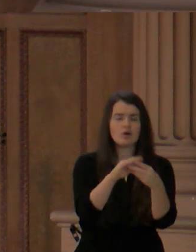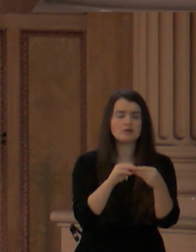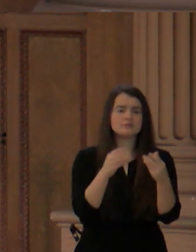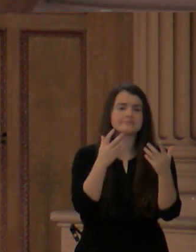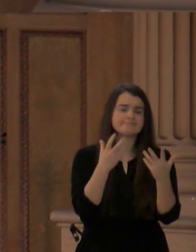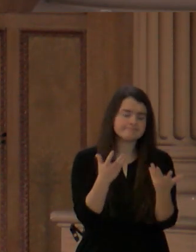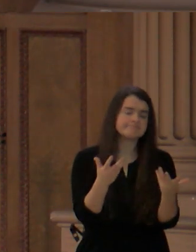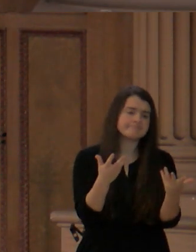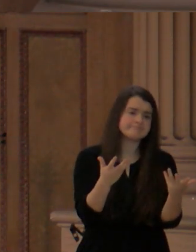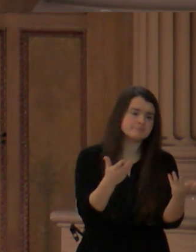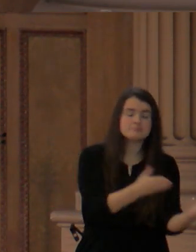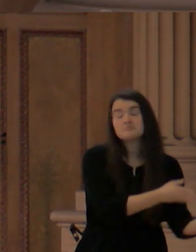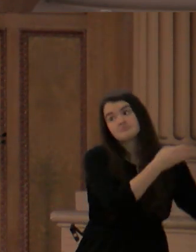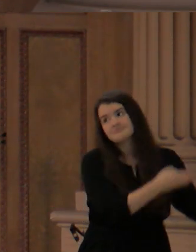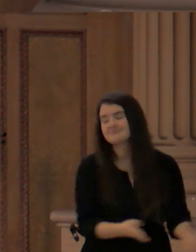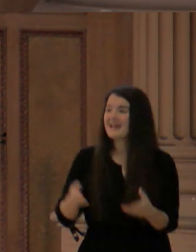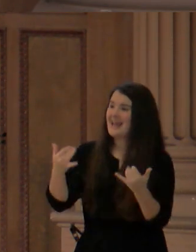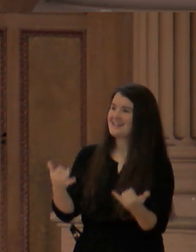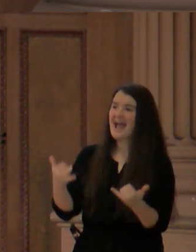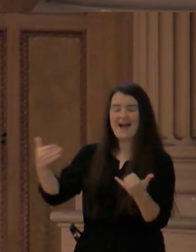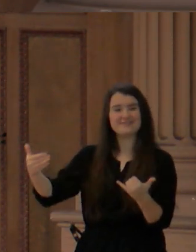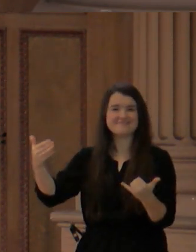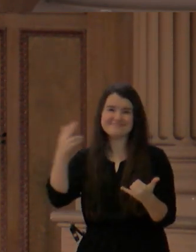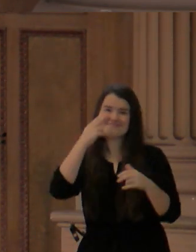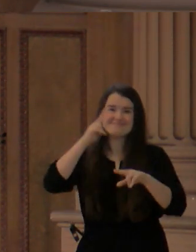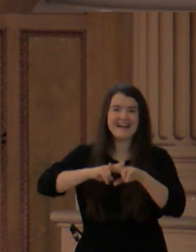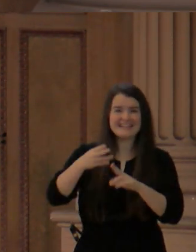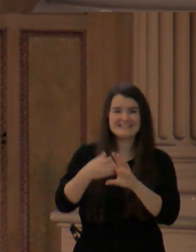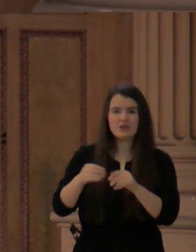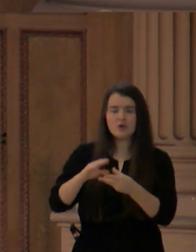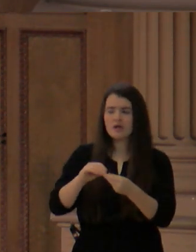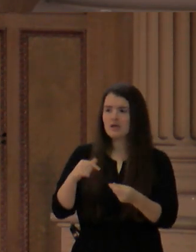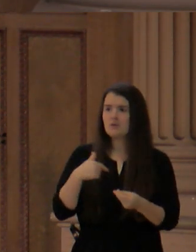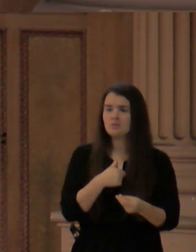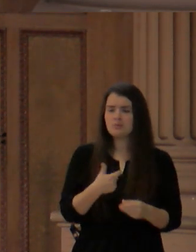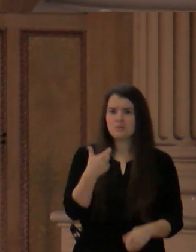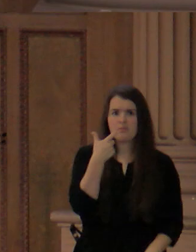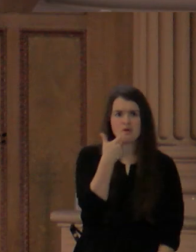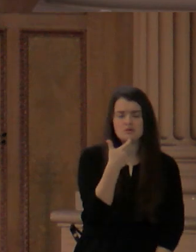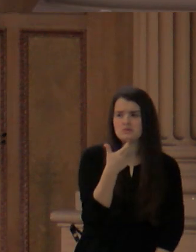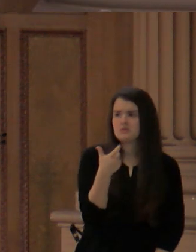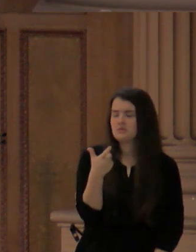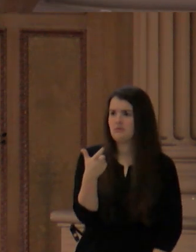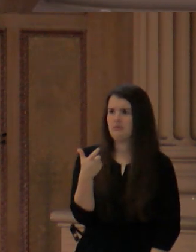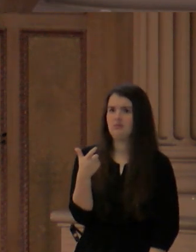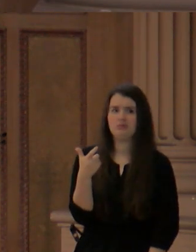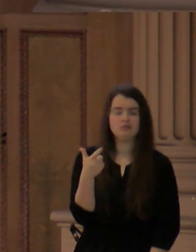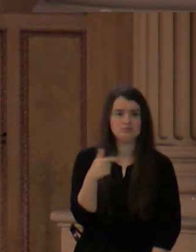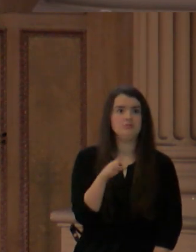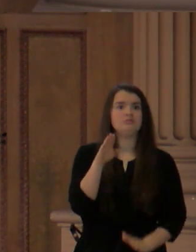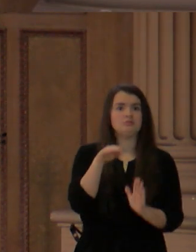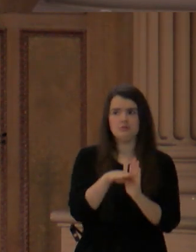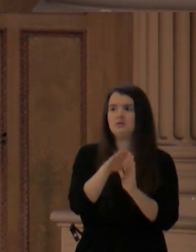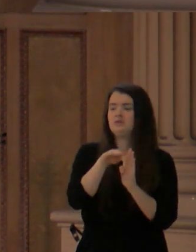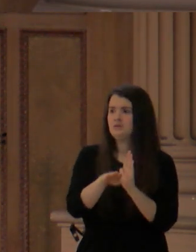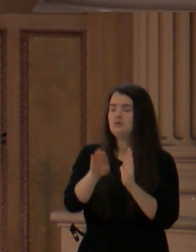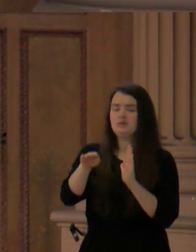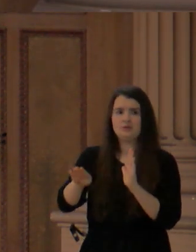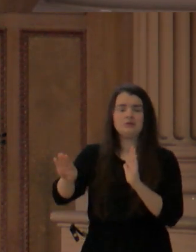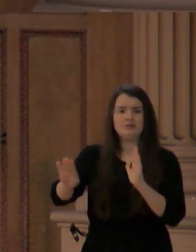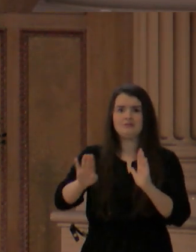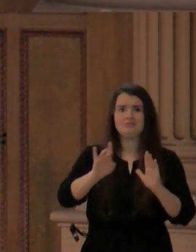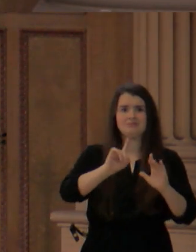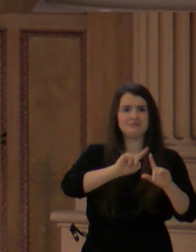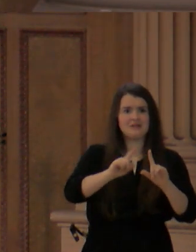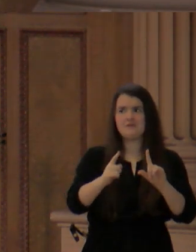week story and you almost have to like absorb all these emotions from these two different things that are just so different in size and scope and you're hearing